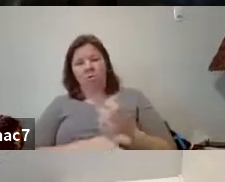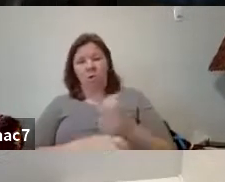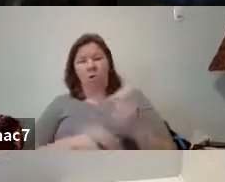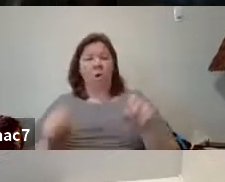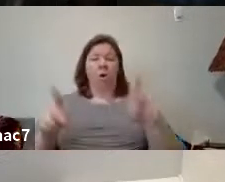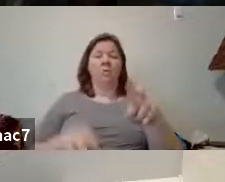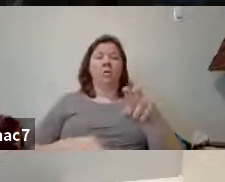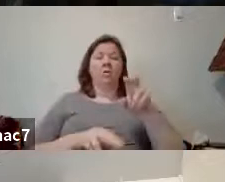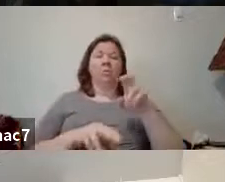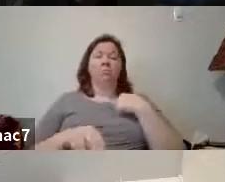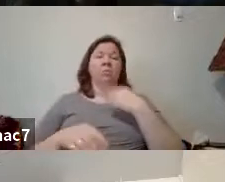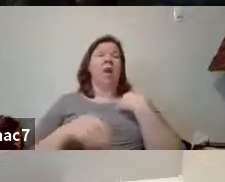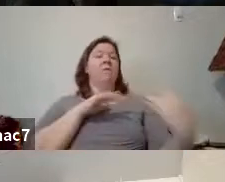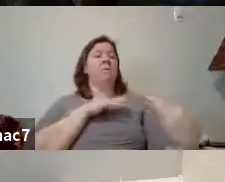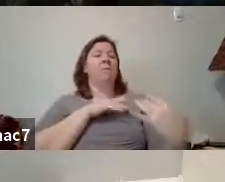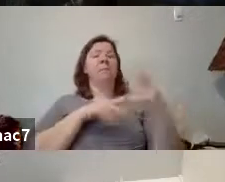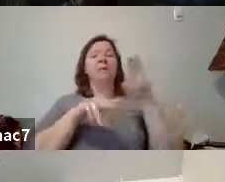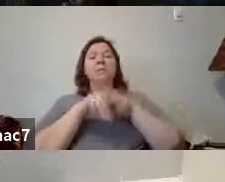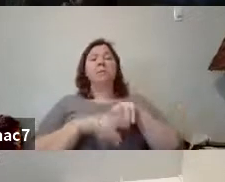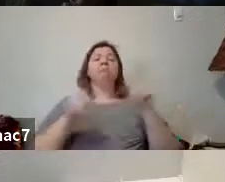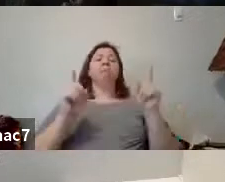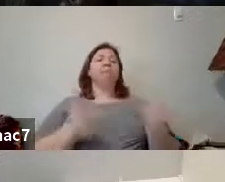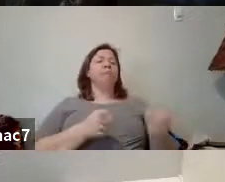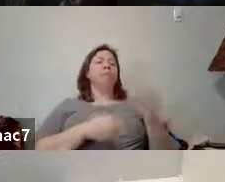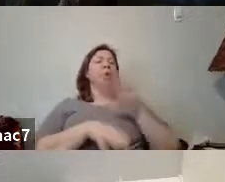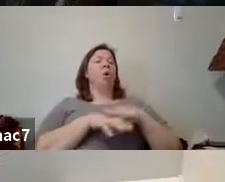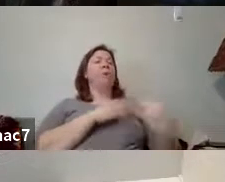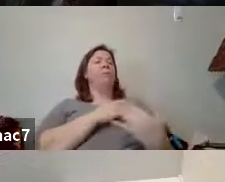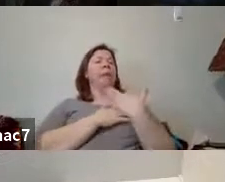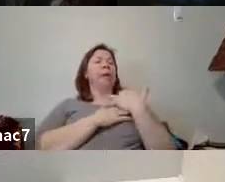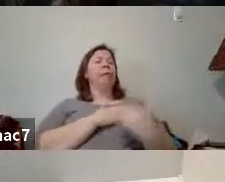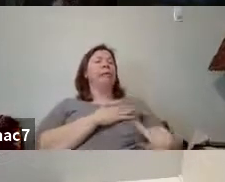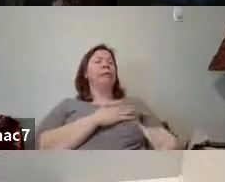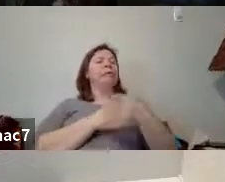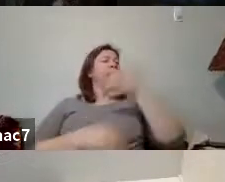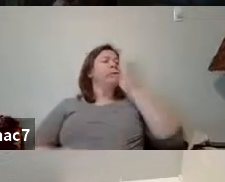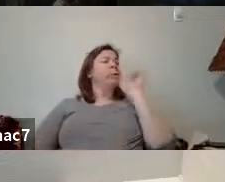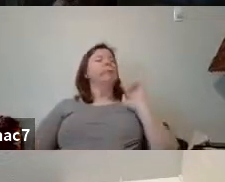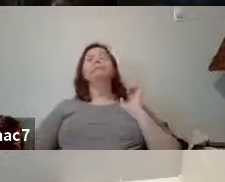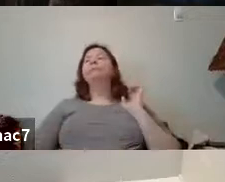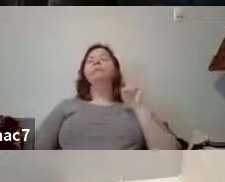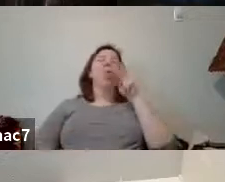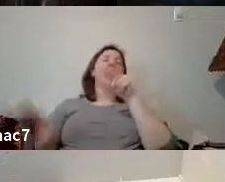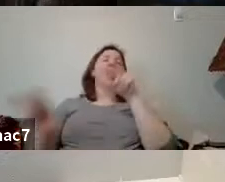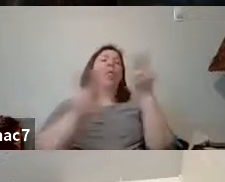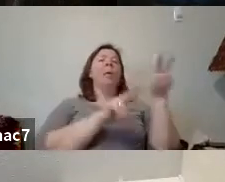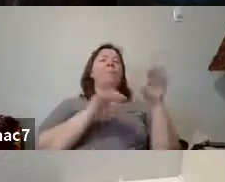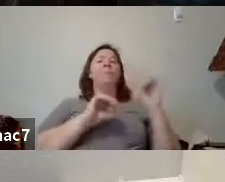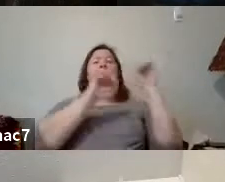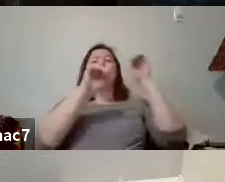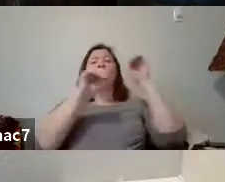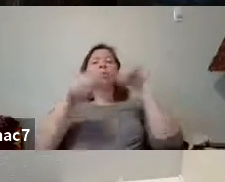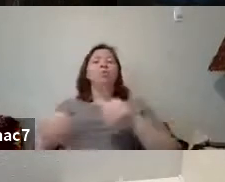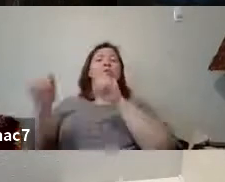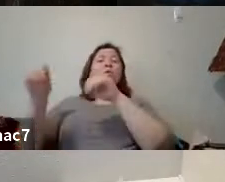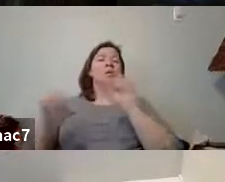on the beaches of the world drinking a Mai Tai, looking out over the ocean. You could drink a Red Stripe down in